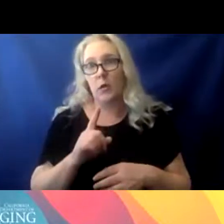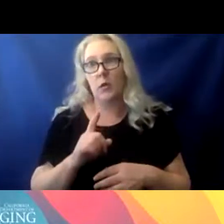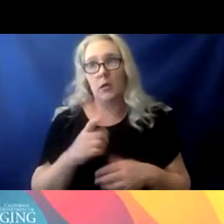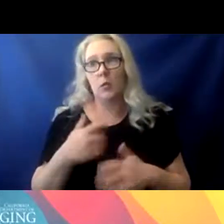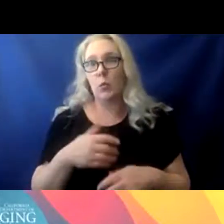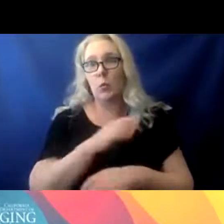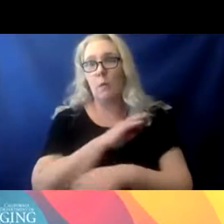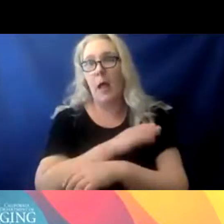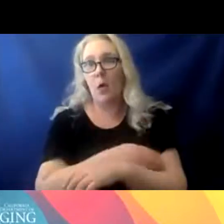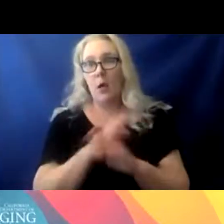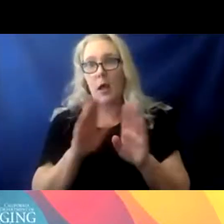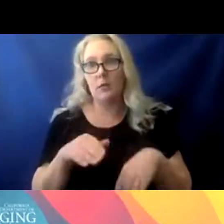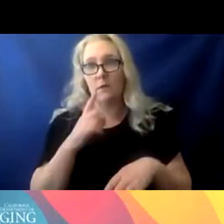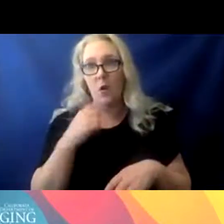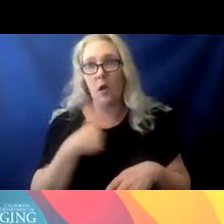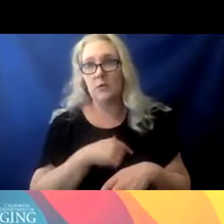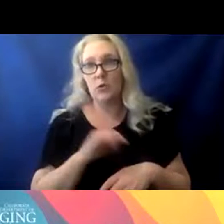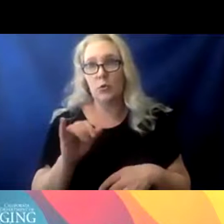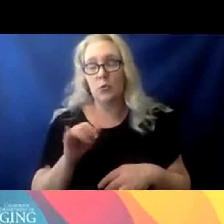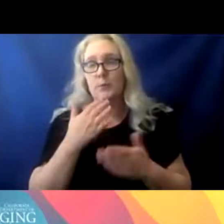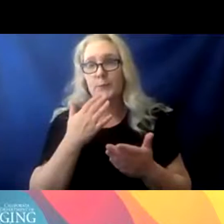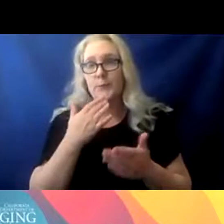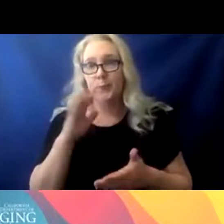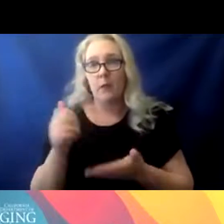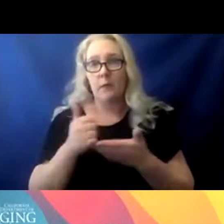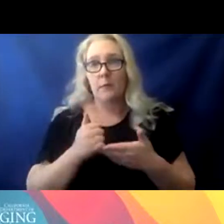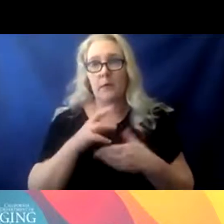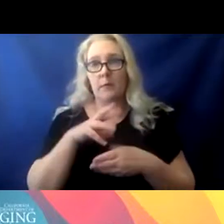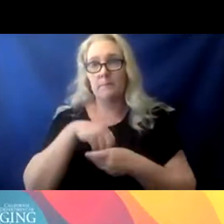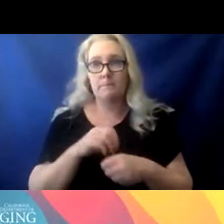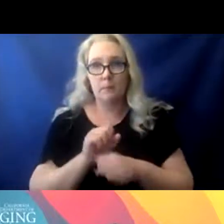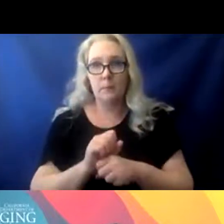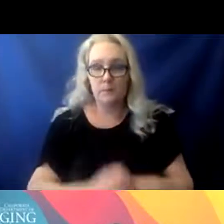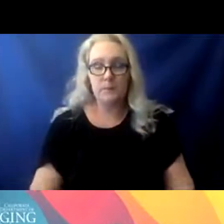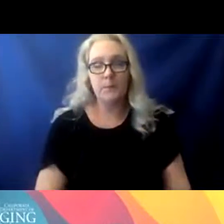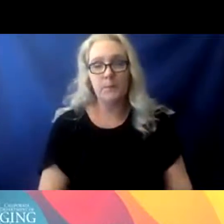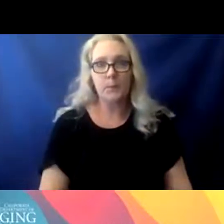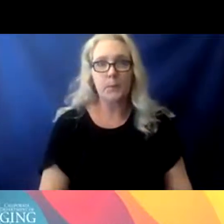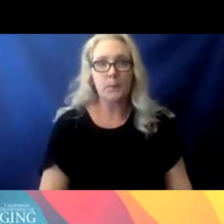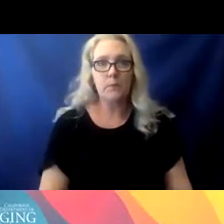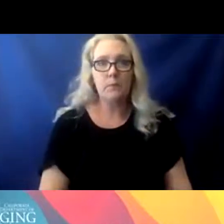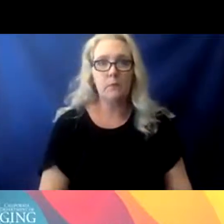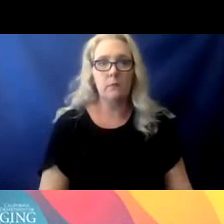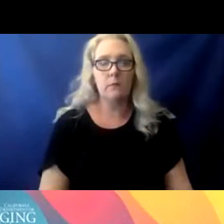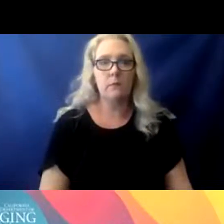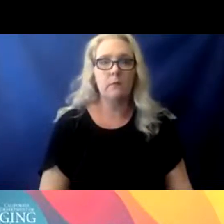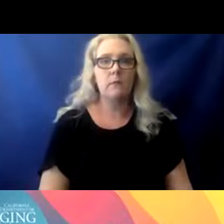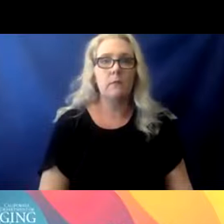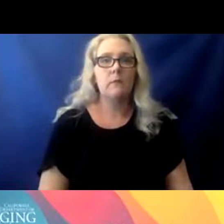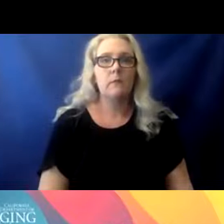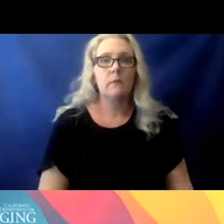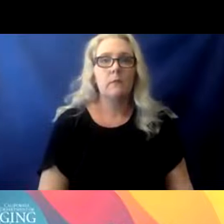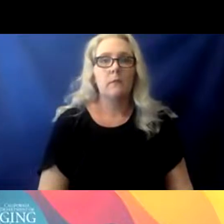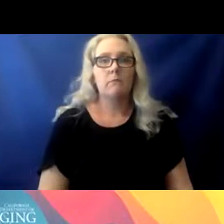well. So we appreciate their engagement. Next slide. So the data dashboard for aging was